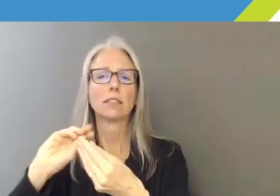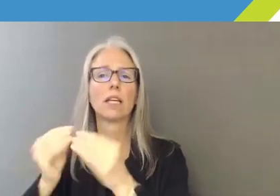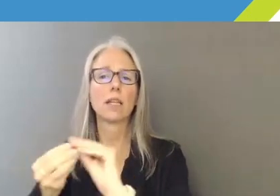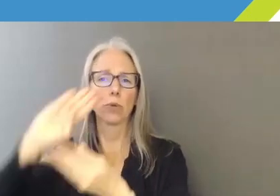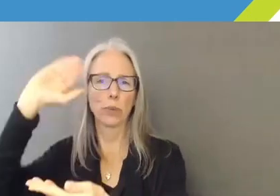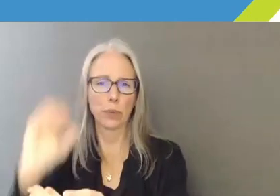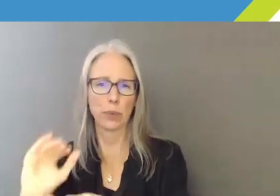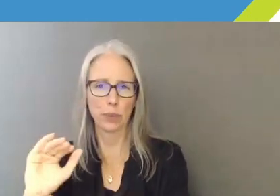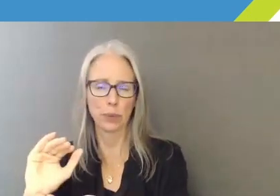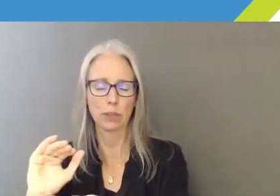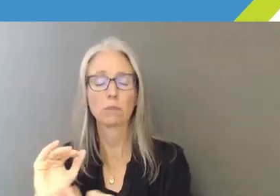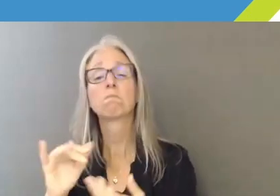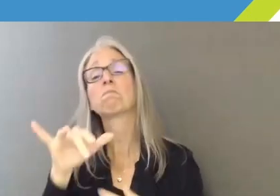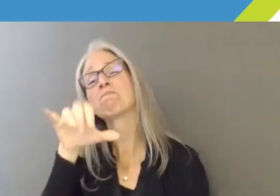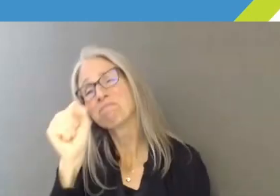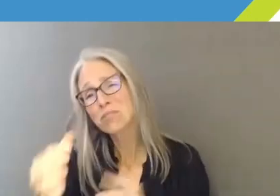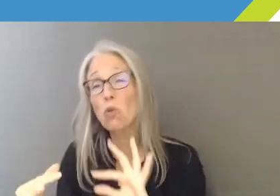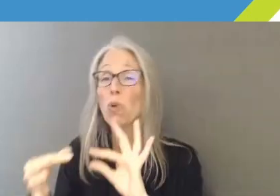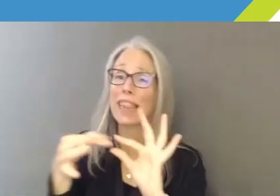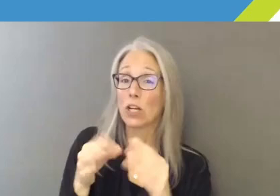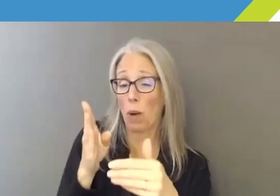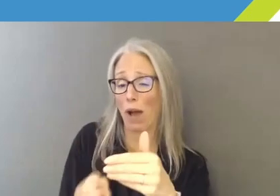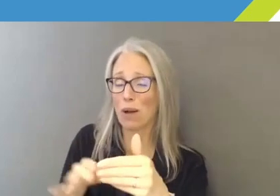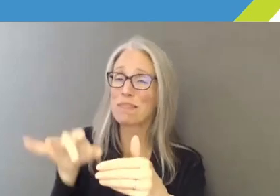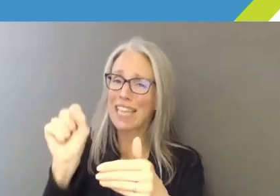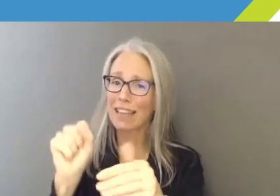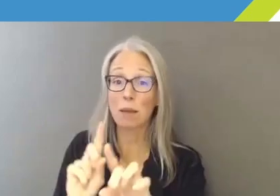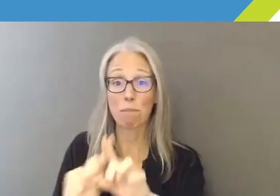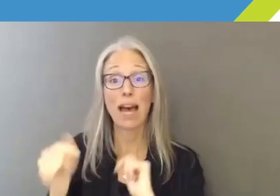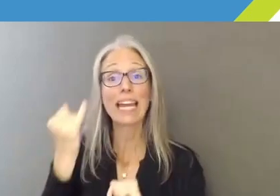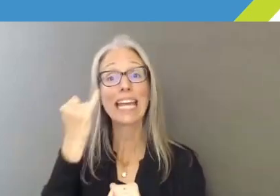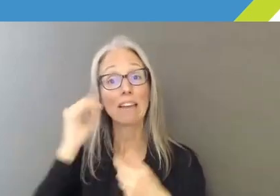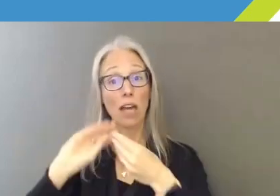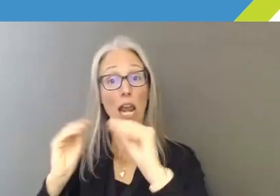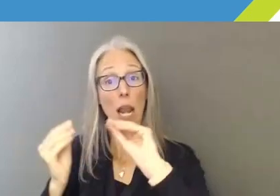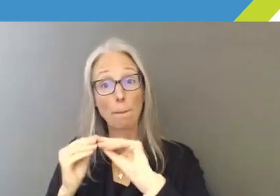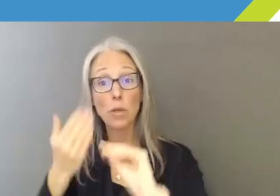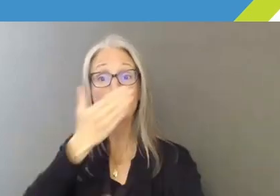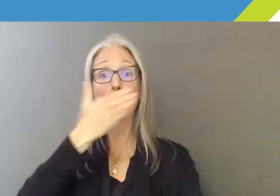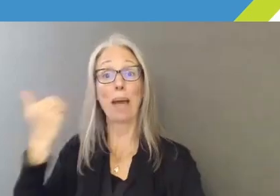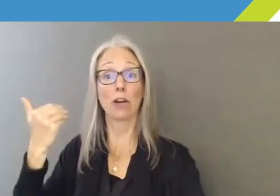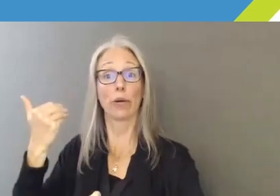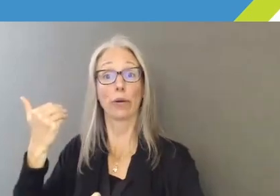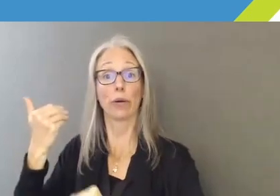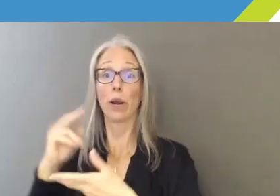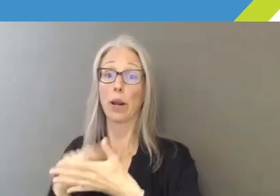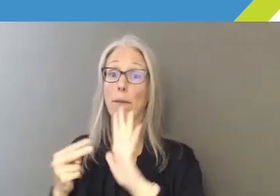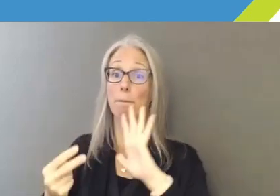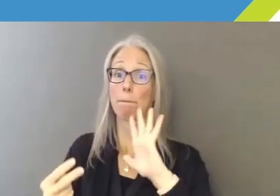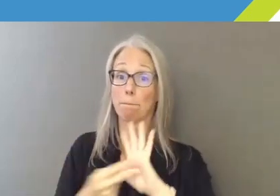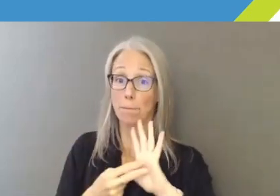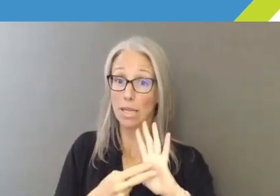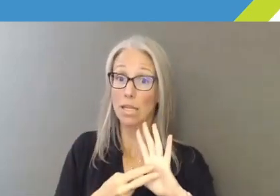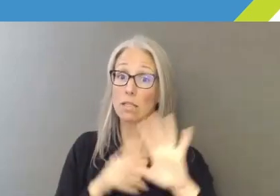related to outcomes to some extent, it's not really been shown that an improvement in those metrics is associated with a